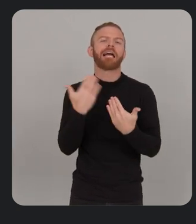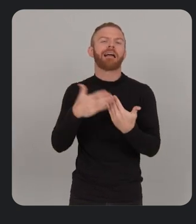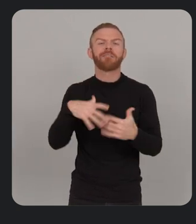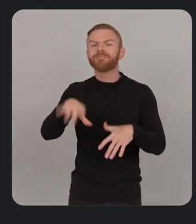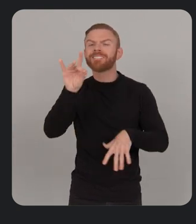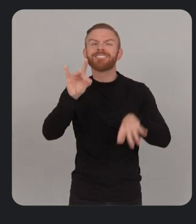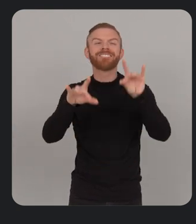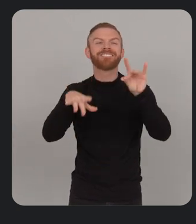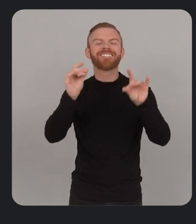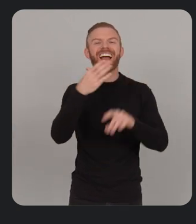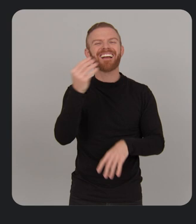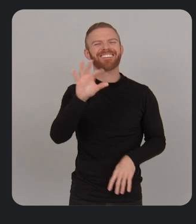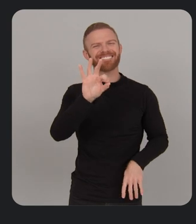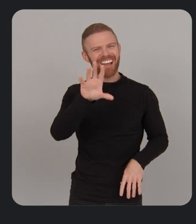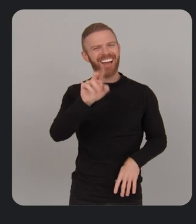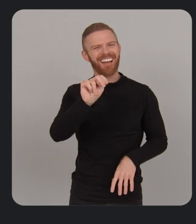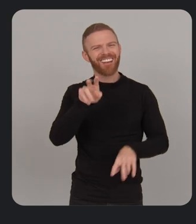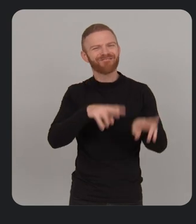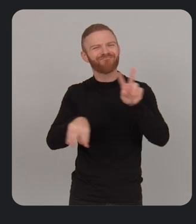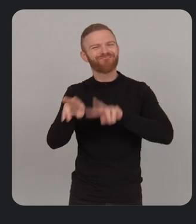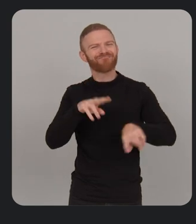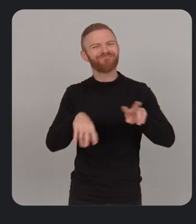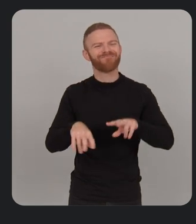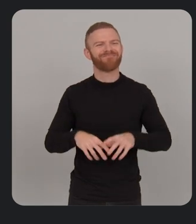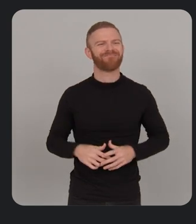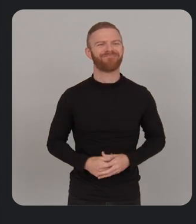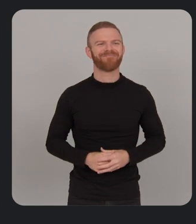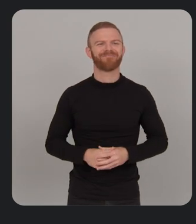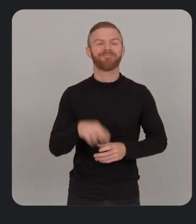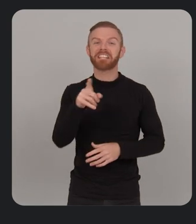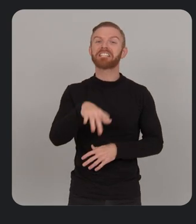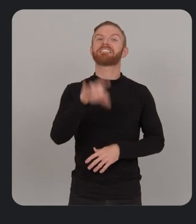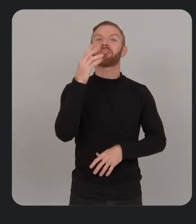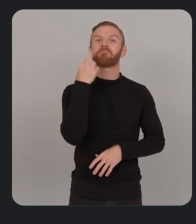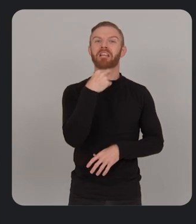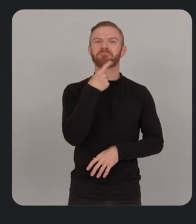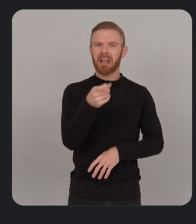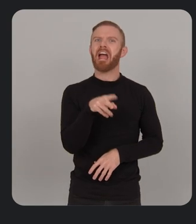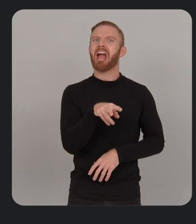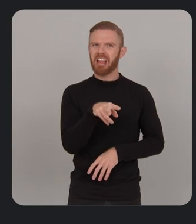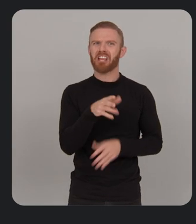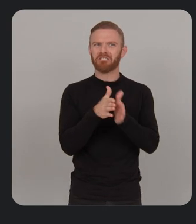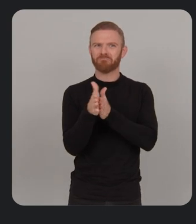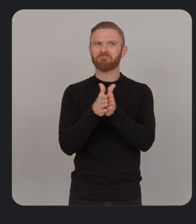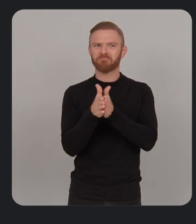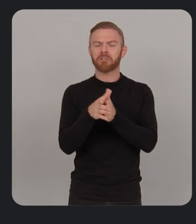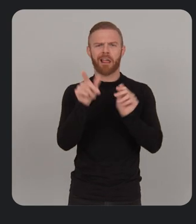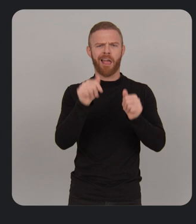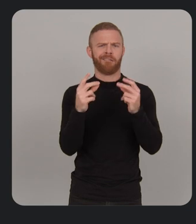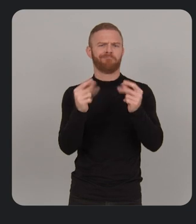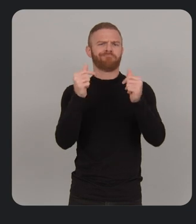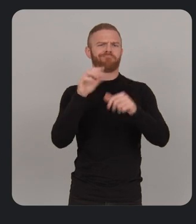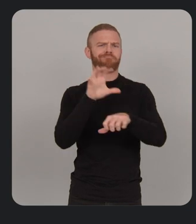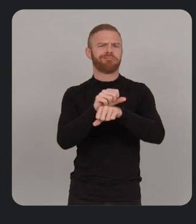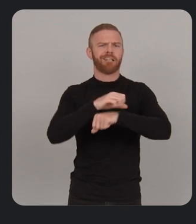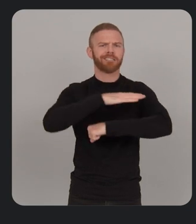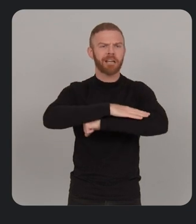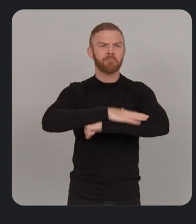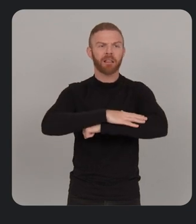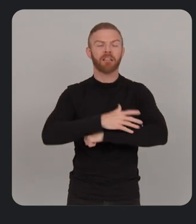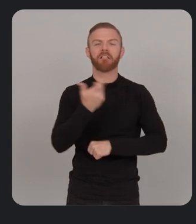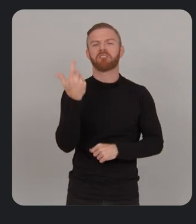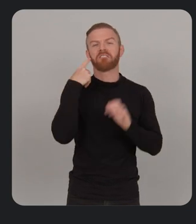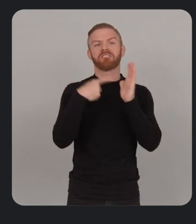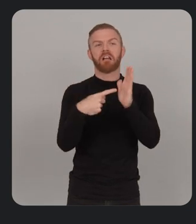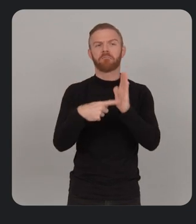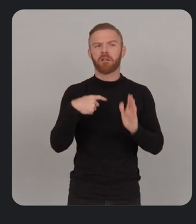find and fun to browse. Once you've found a restaurant you're excited about, you can quickly reserve a table. For